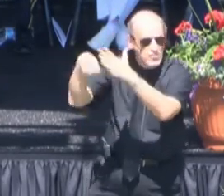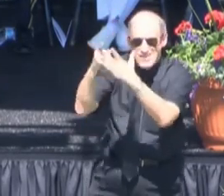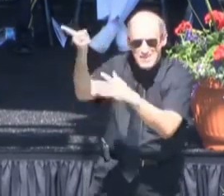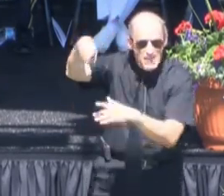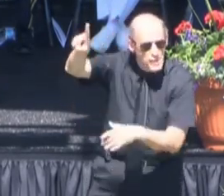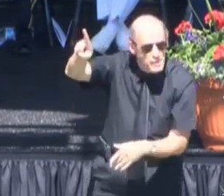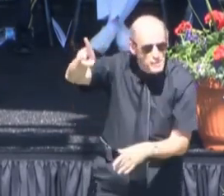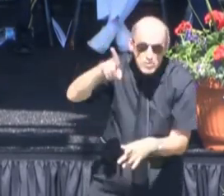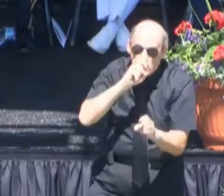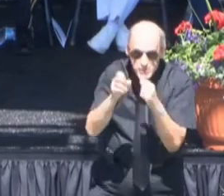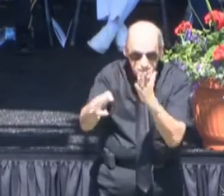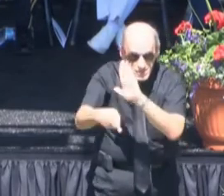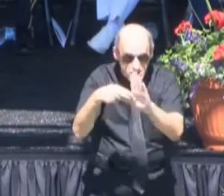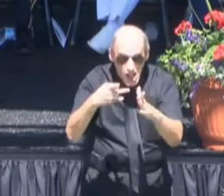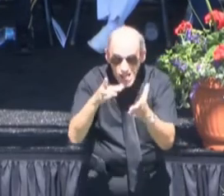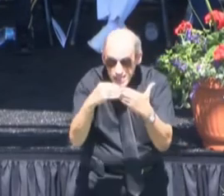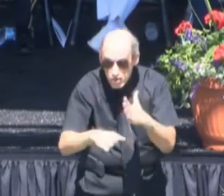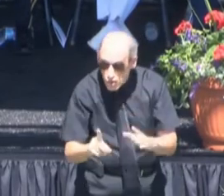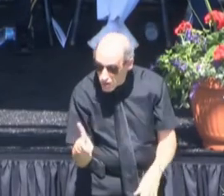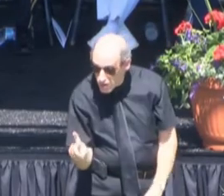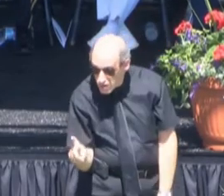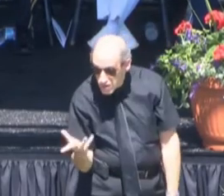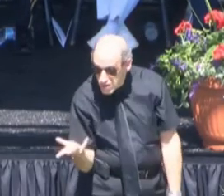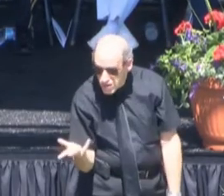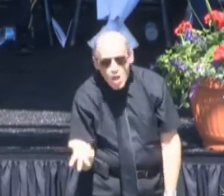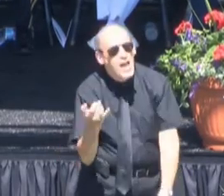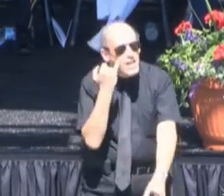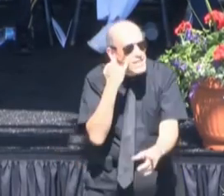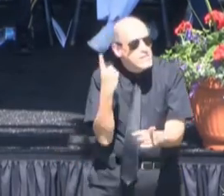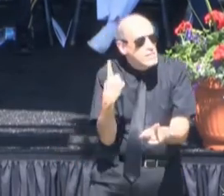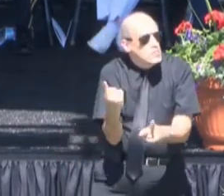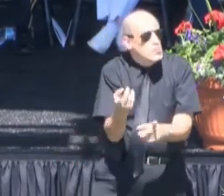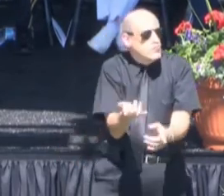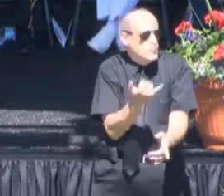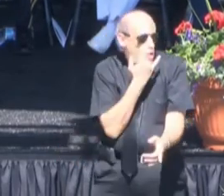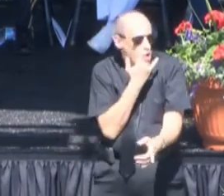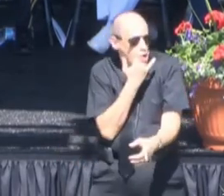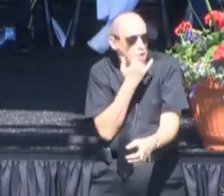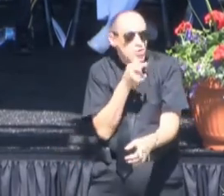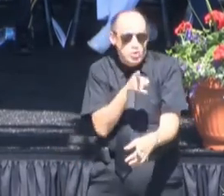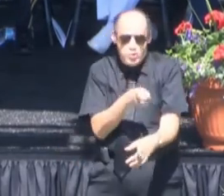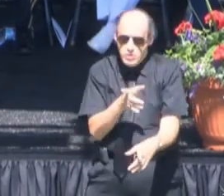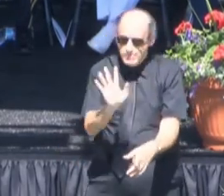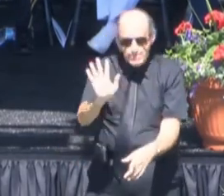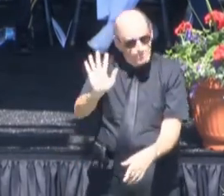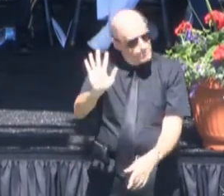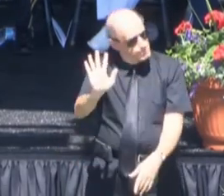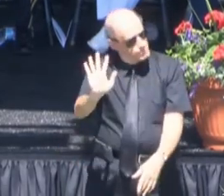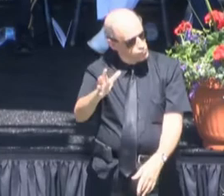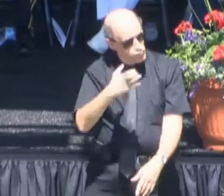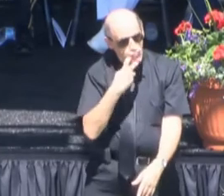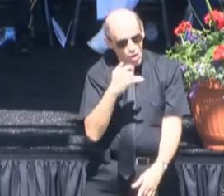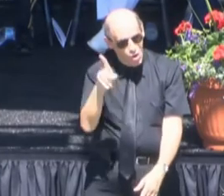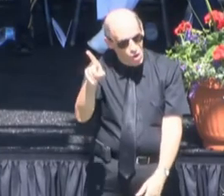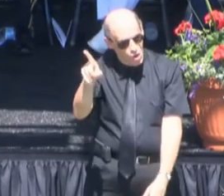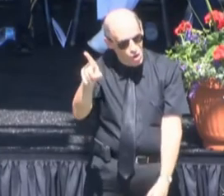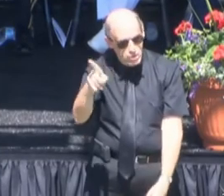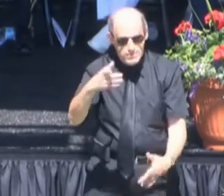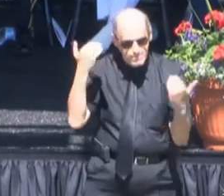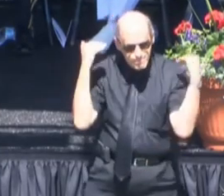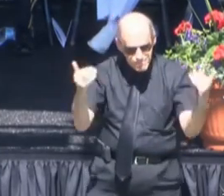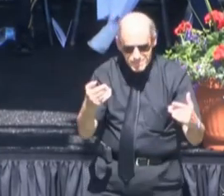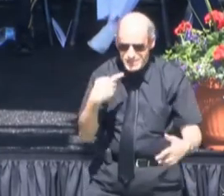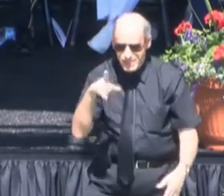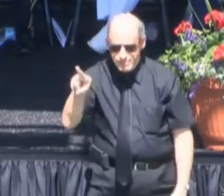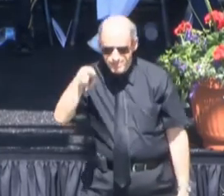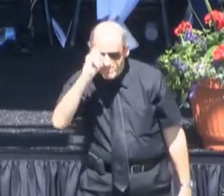then are they truly a leader? Therefore, if someone is wrong and you passionately believe that they are wrong, do not hesitate to